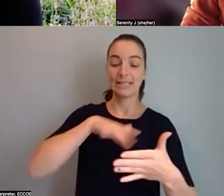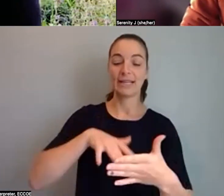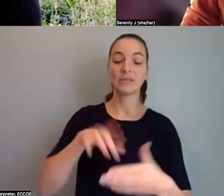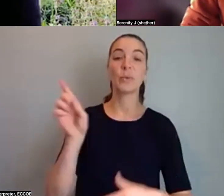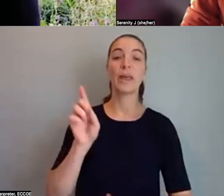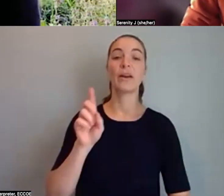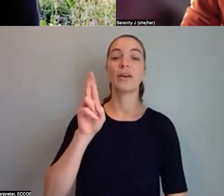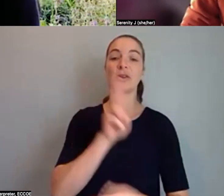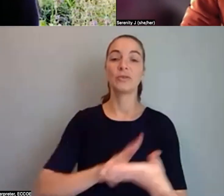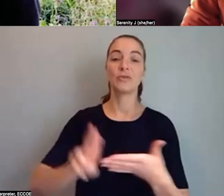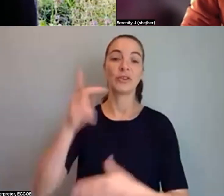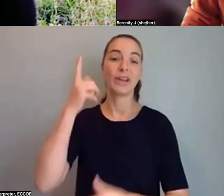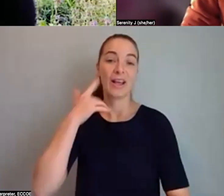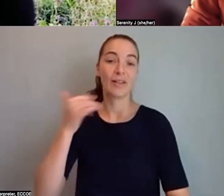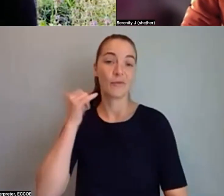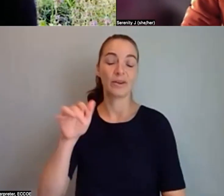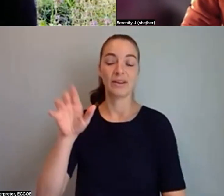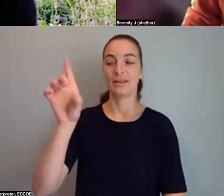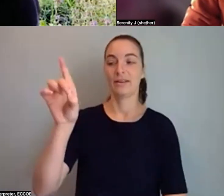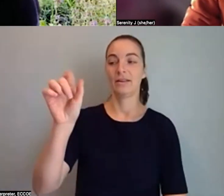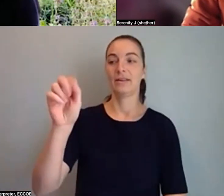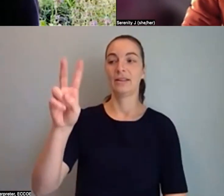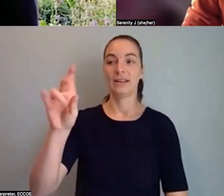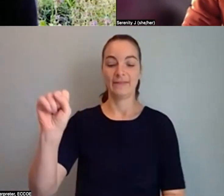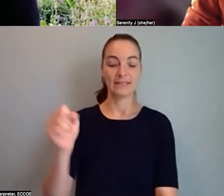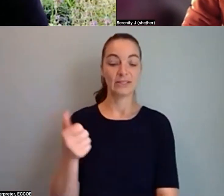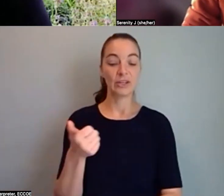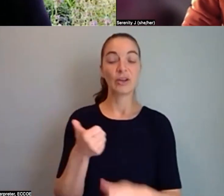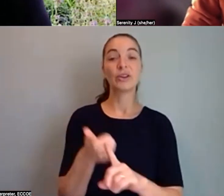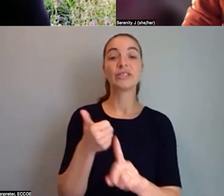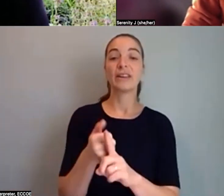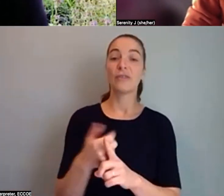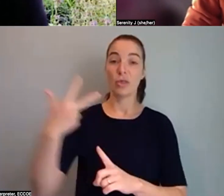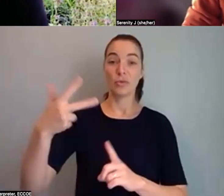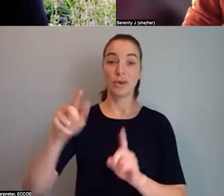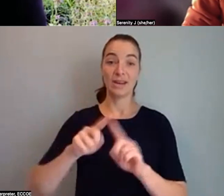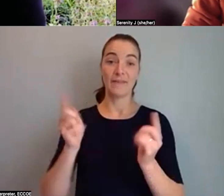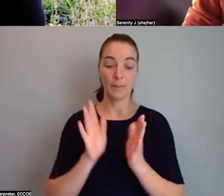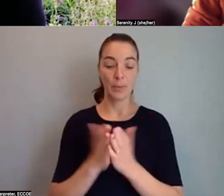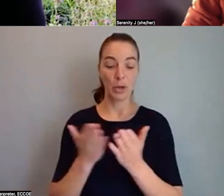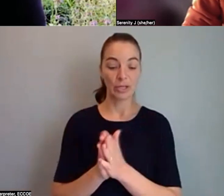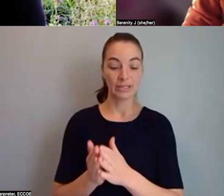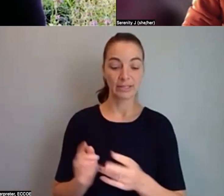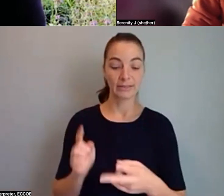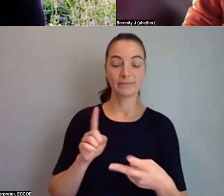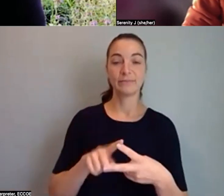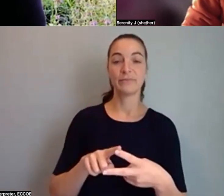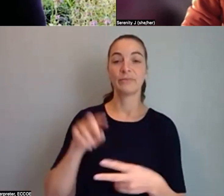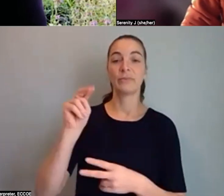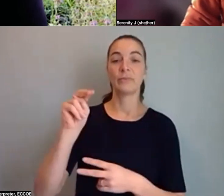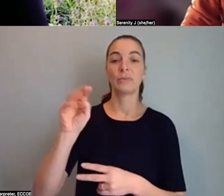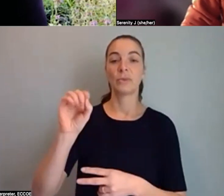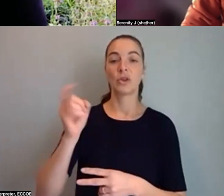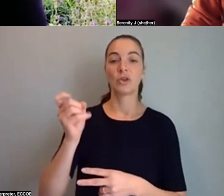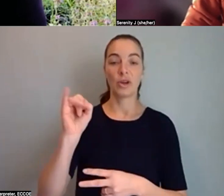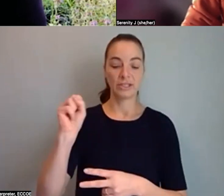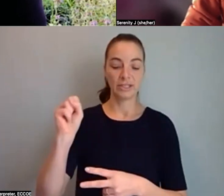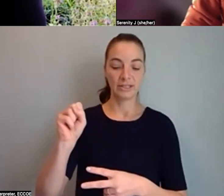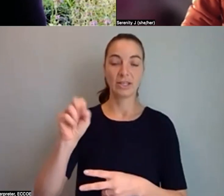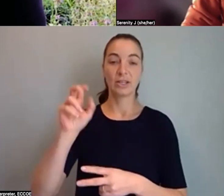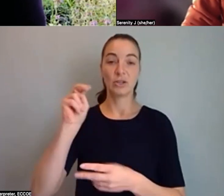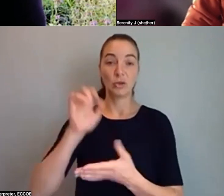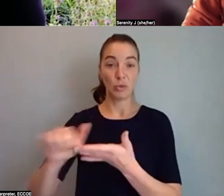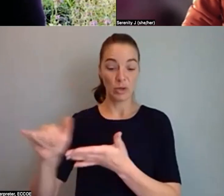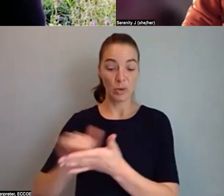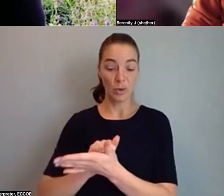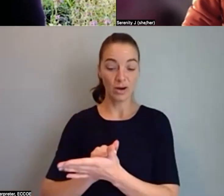books, the award-winning Noxious New York, The Racial Politics of Urban Health and Environmental Justice, published by MIT Press